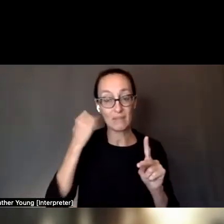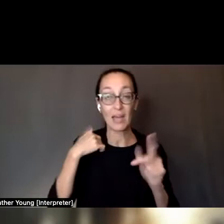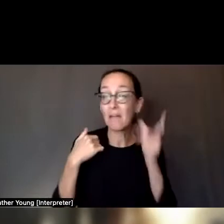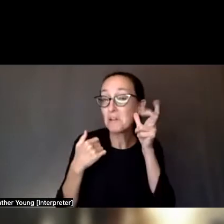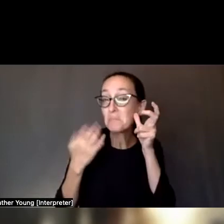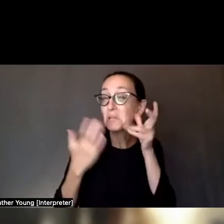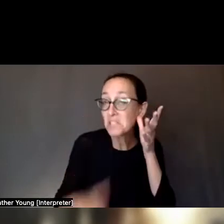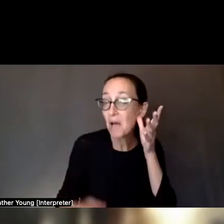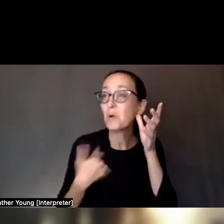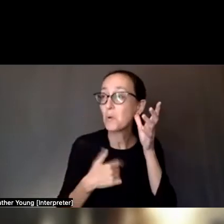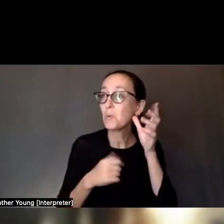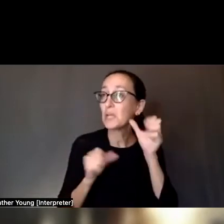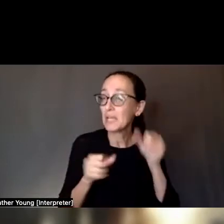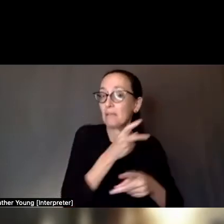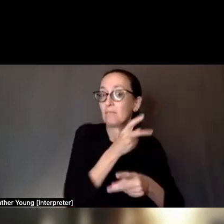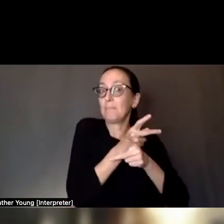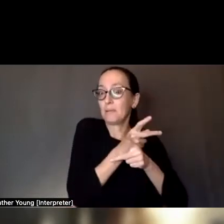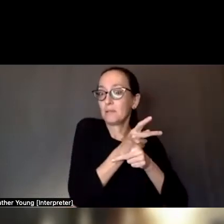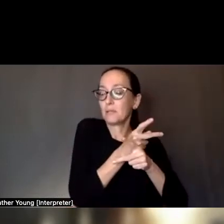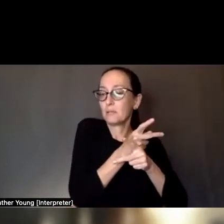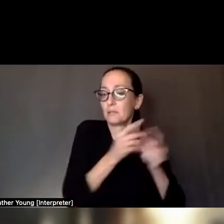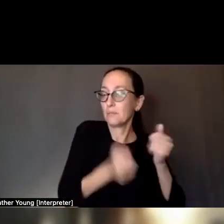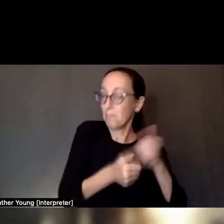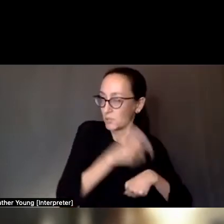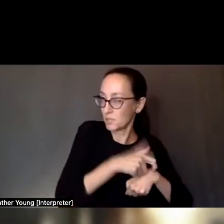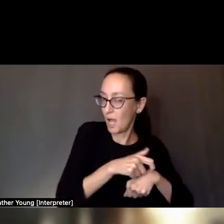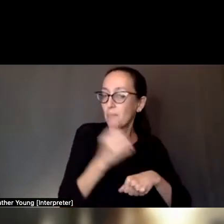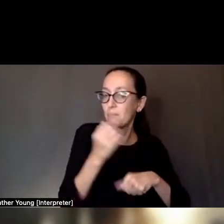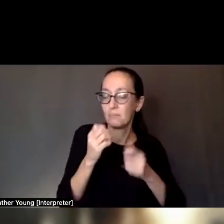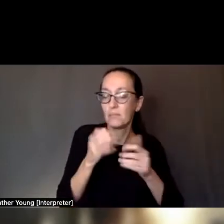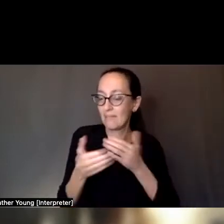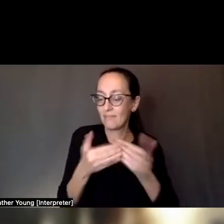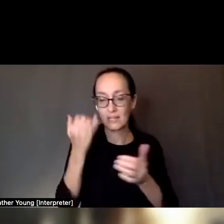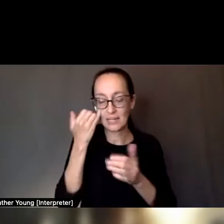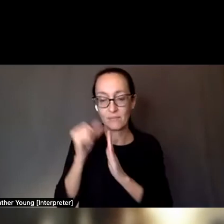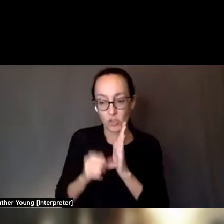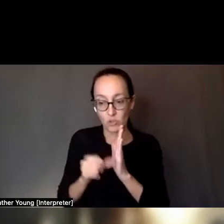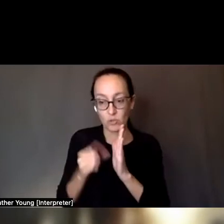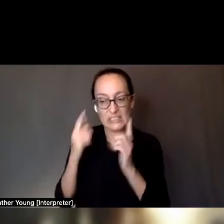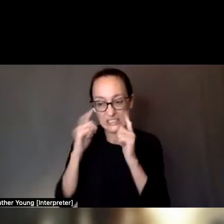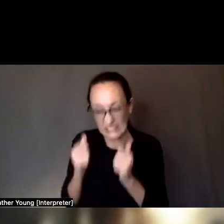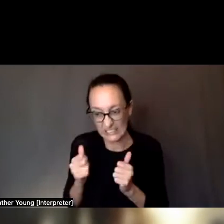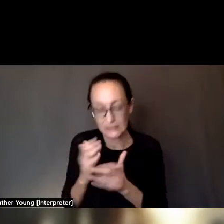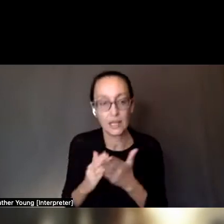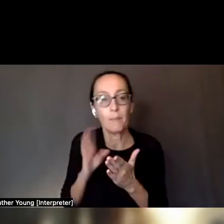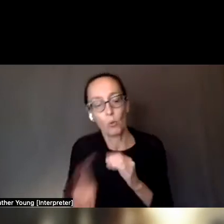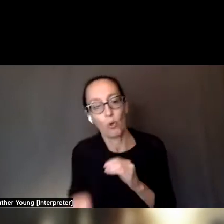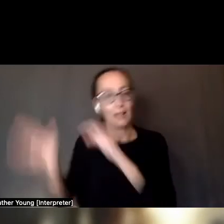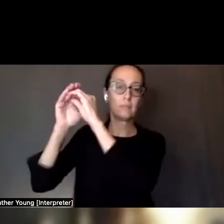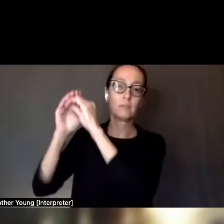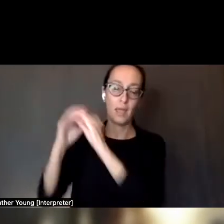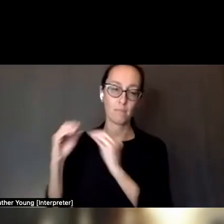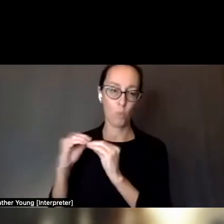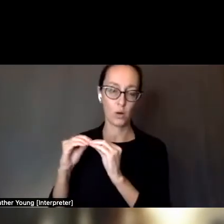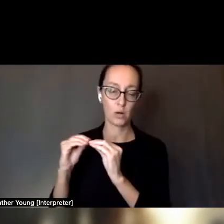are able to maintain it. And even if we don't, even if they lose some, you will always gain more than you lose.